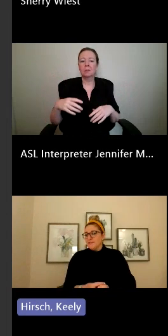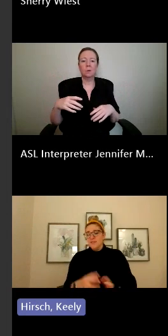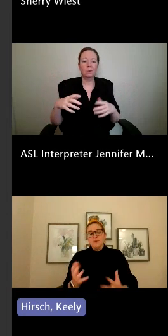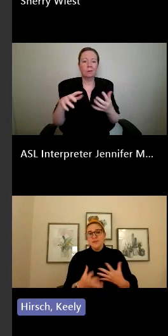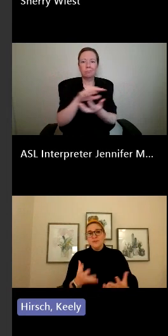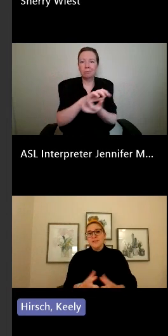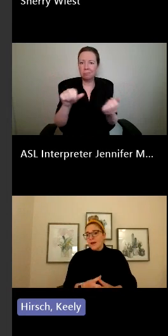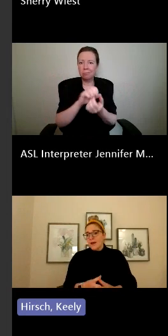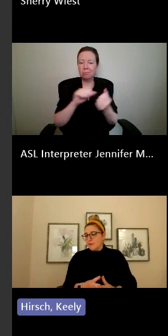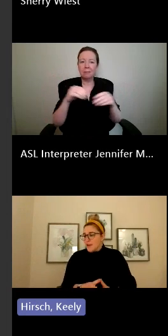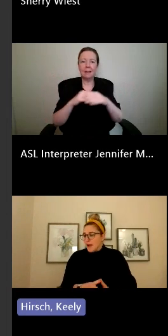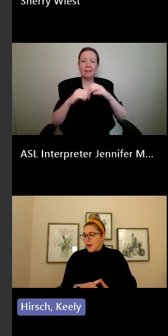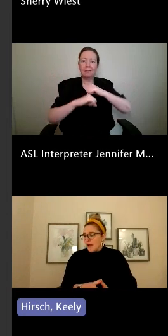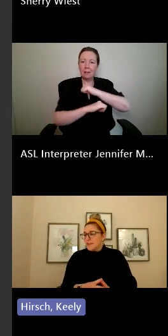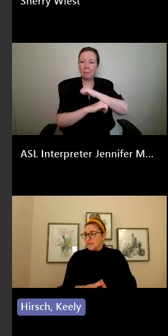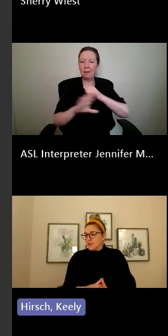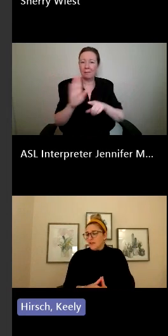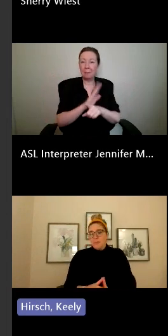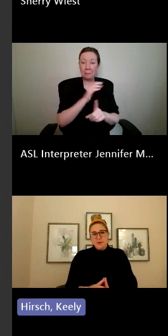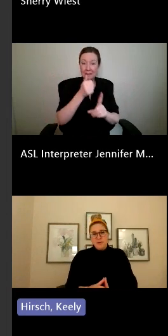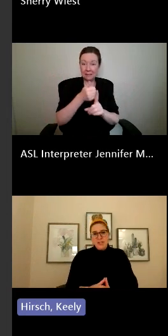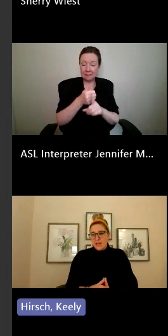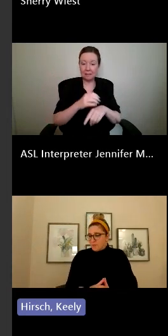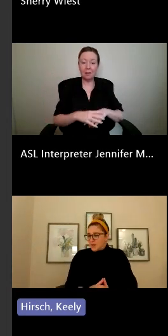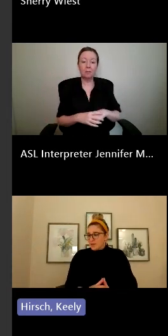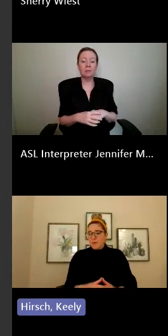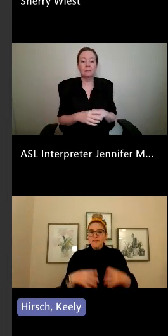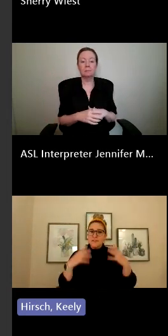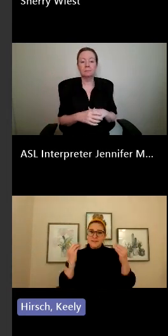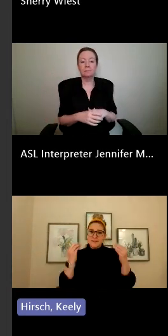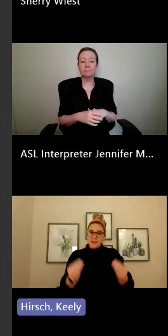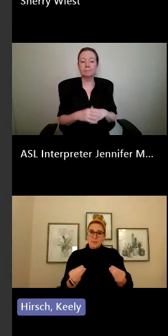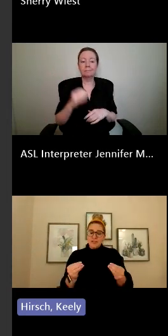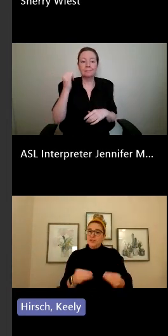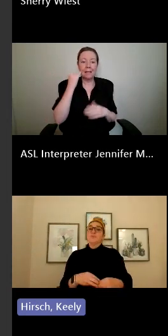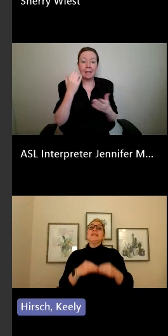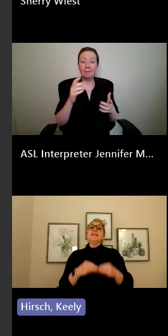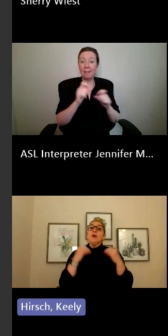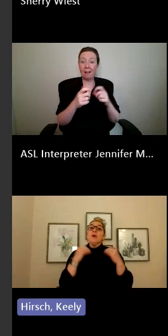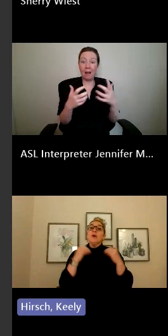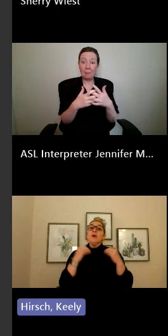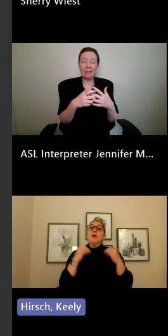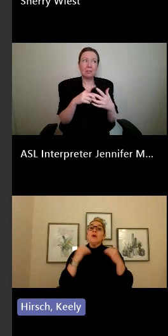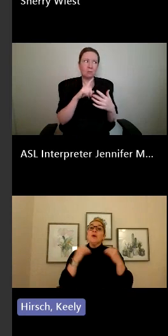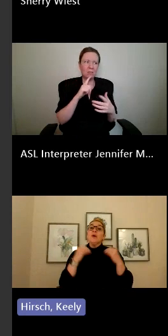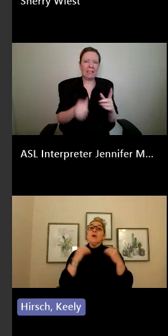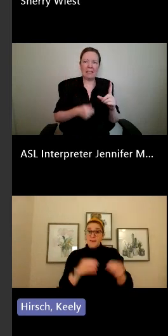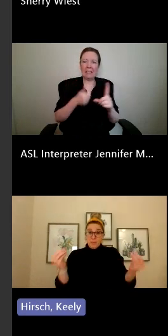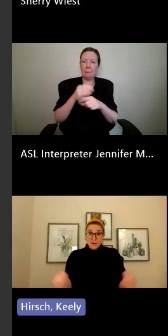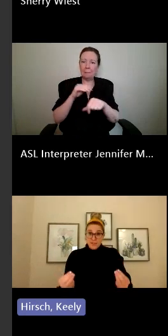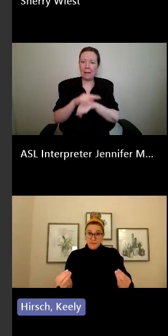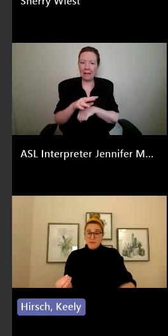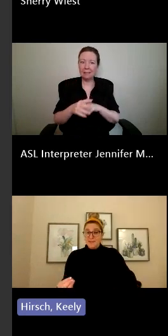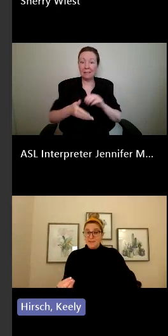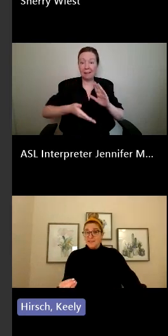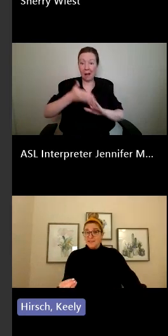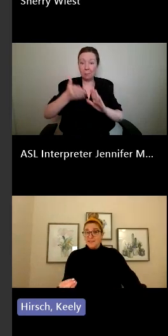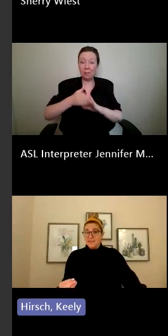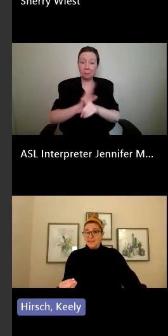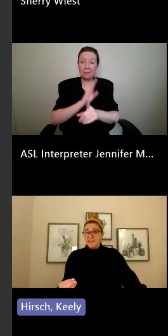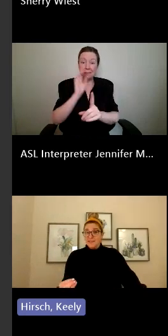the fundamentals of the nature of the operation. So if these accommodations are really going to impact the operation of the